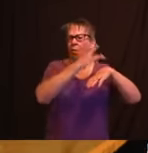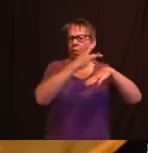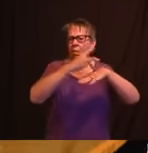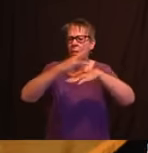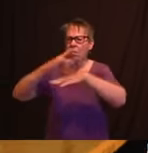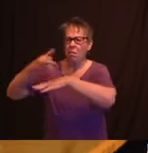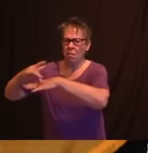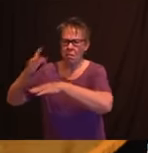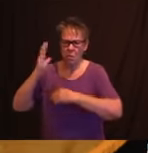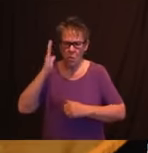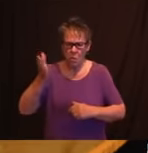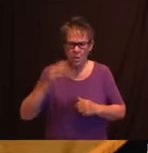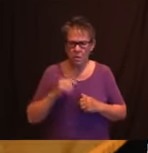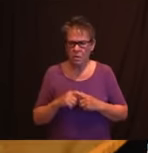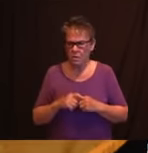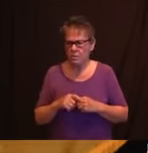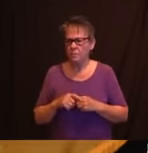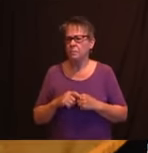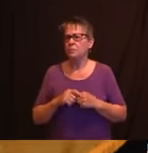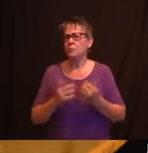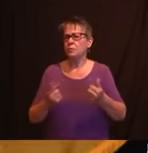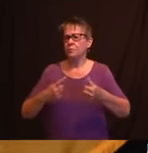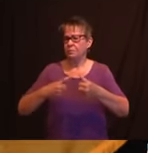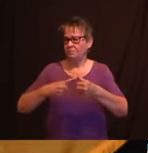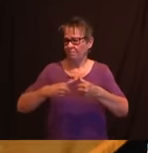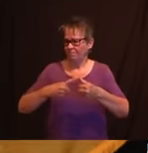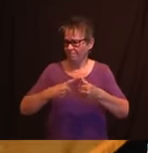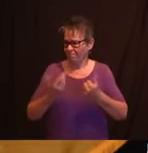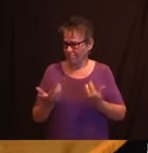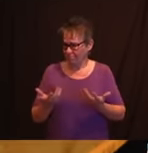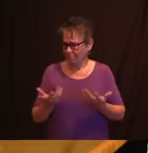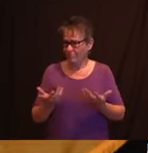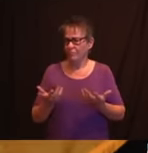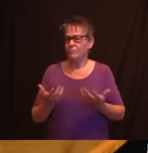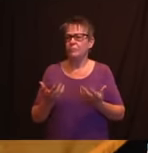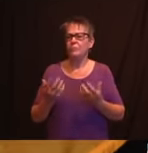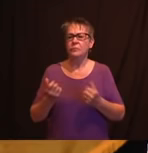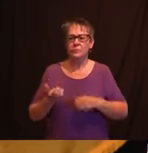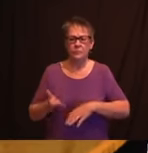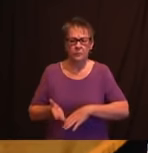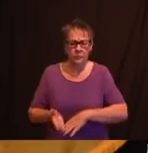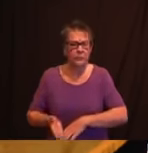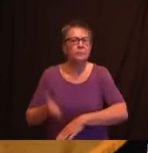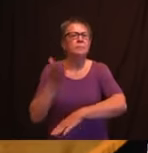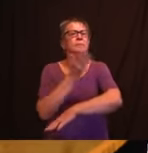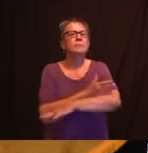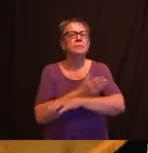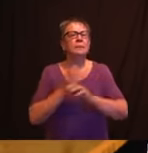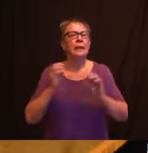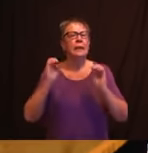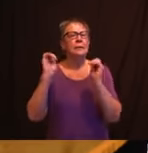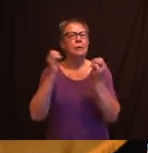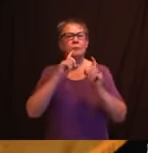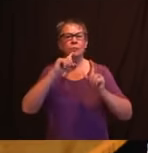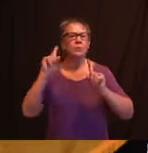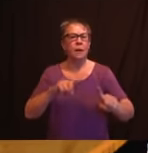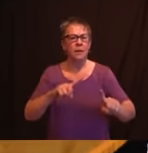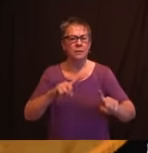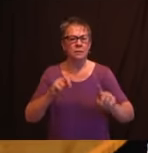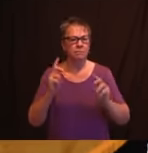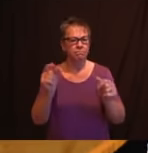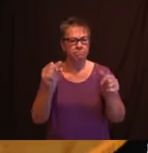them are as follows. The first is to strengthen emergency response capacity, specifically the ability to